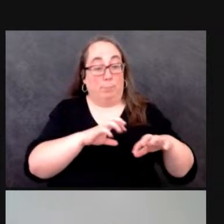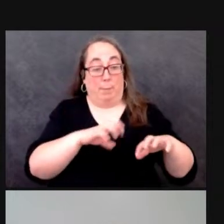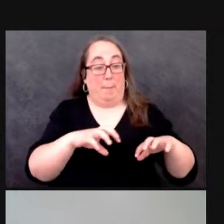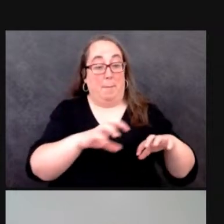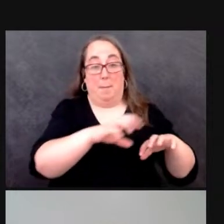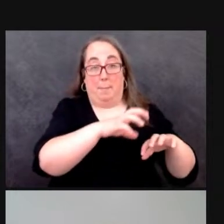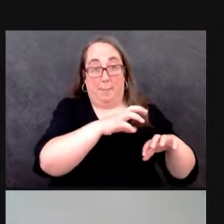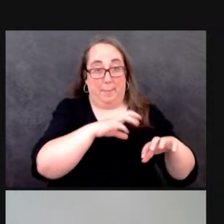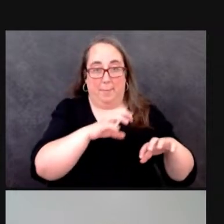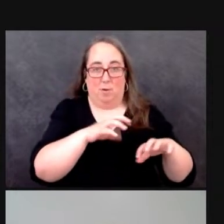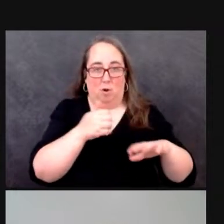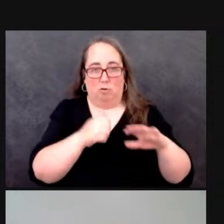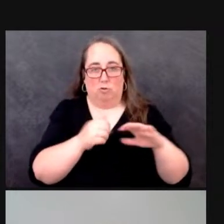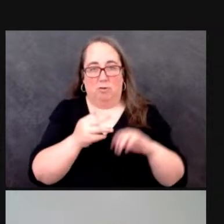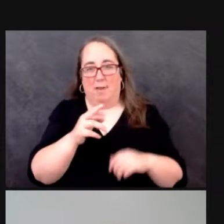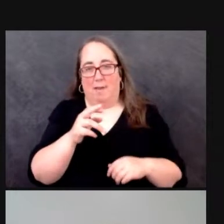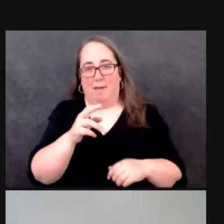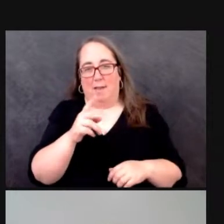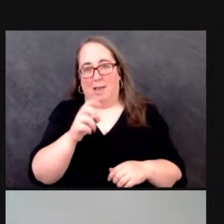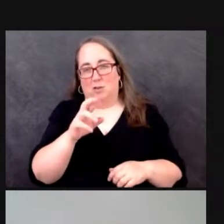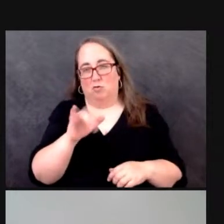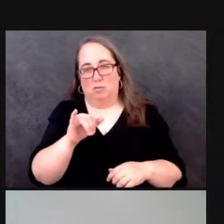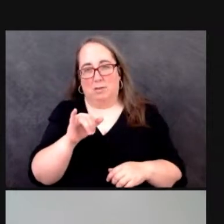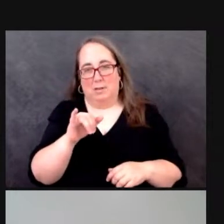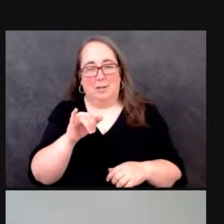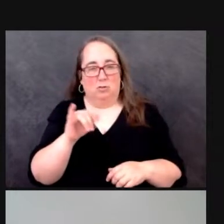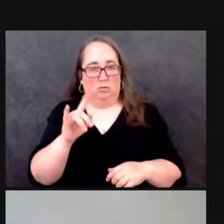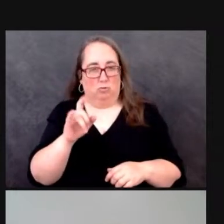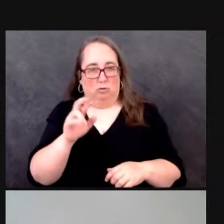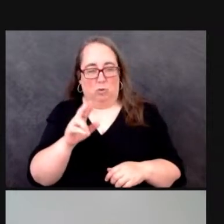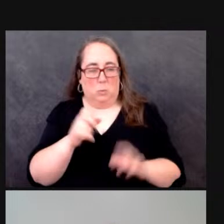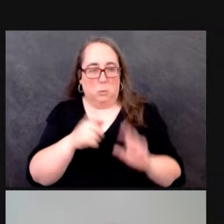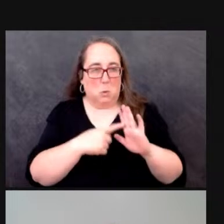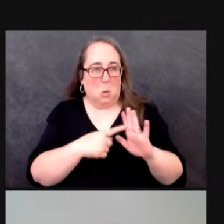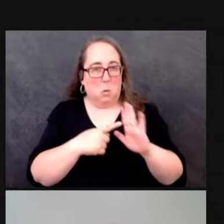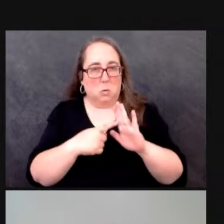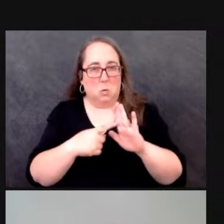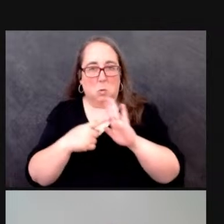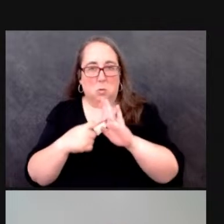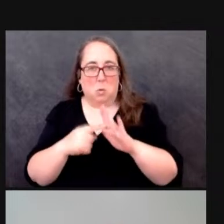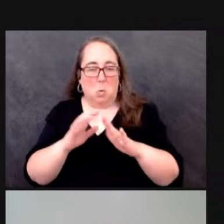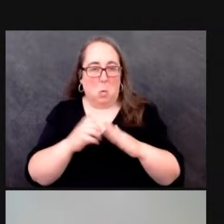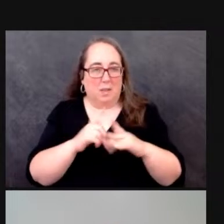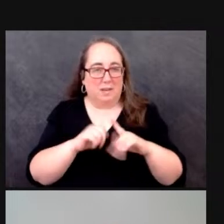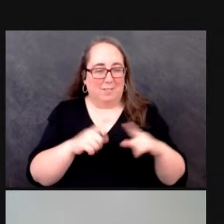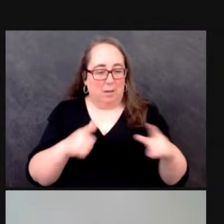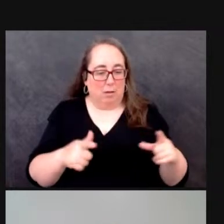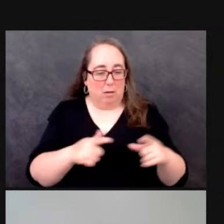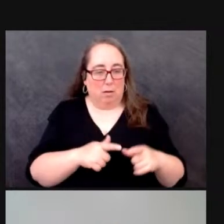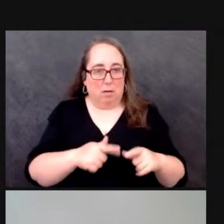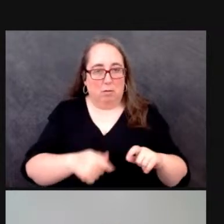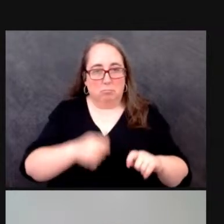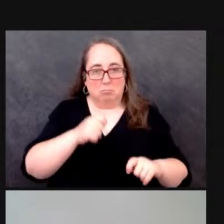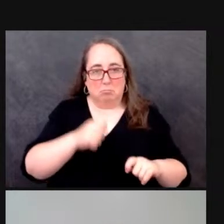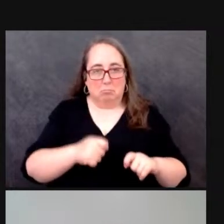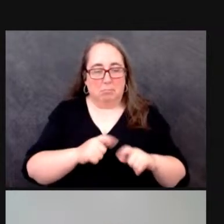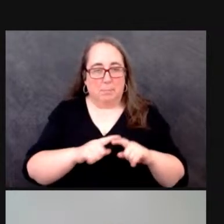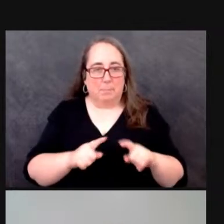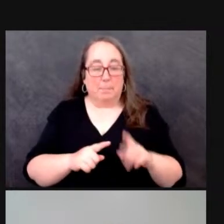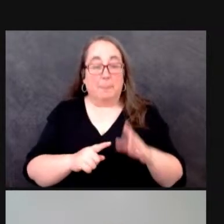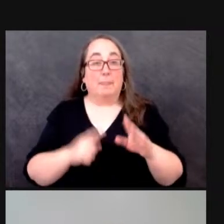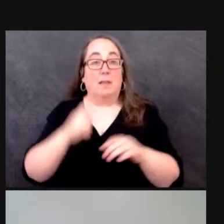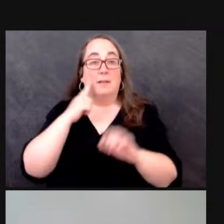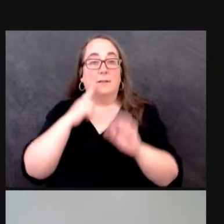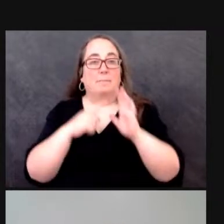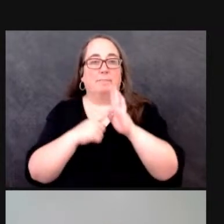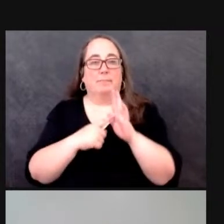Kirk, Jr., each piece was set out to show it at its best advantage. Since I just presented